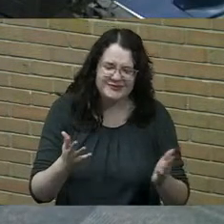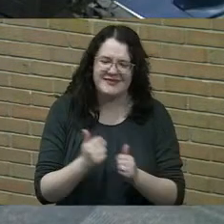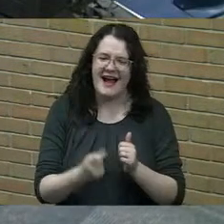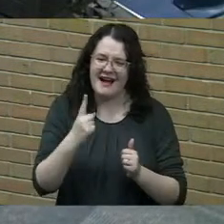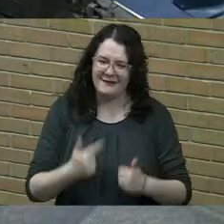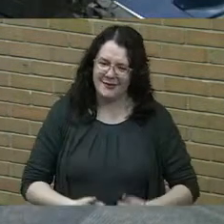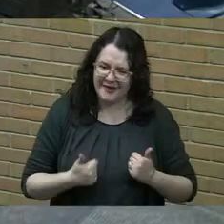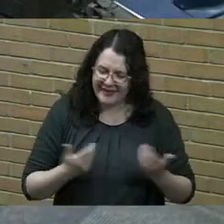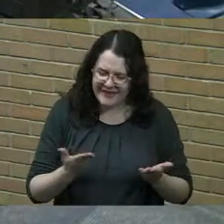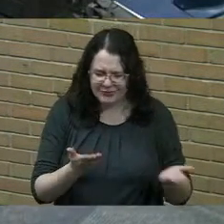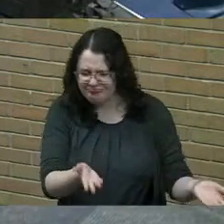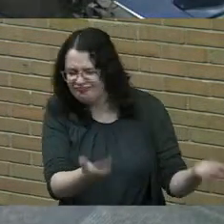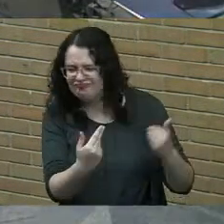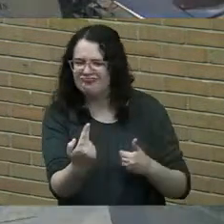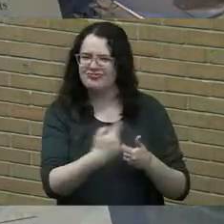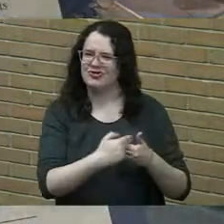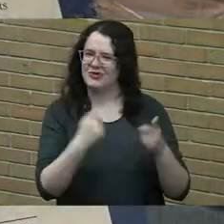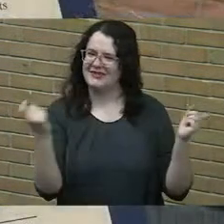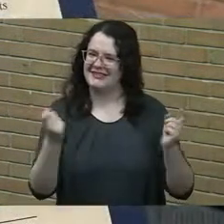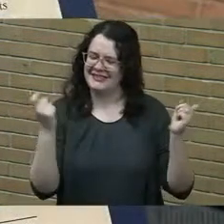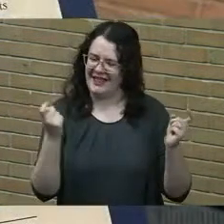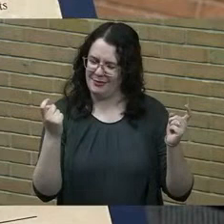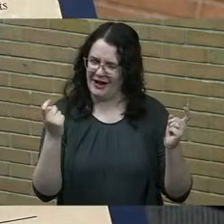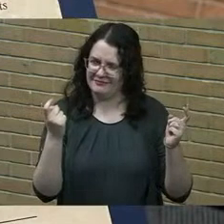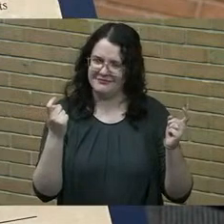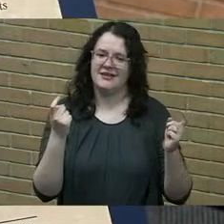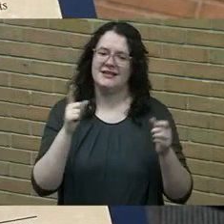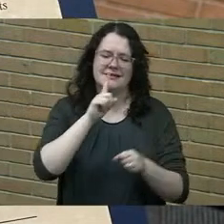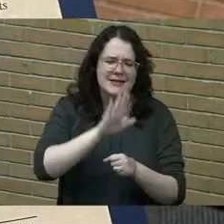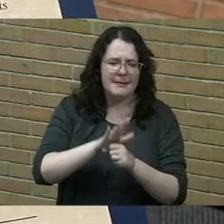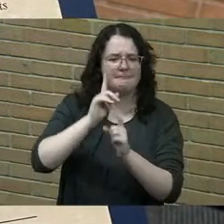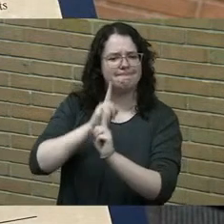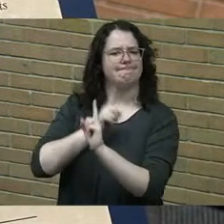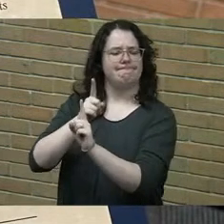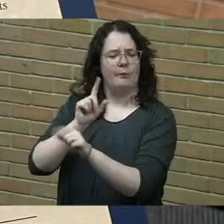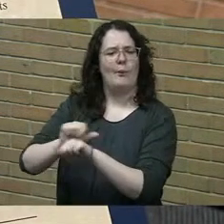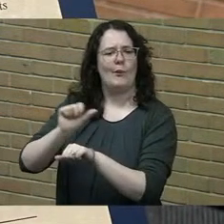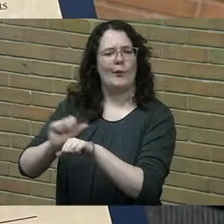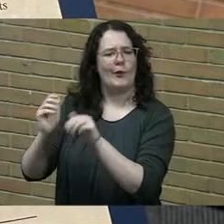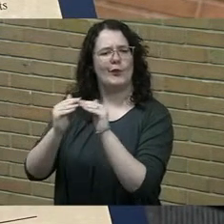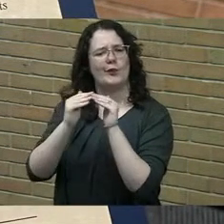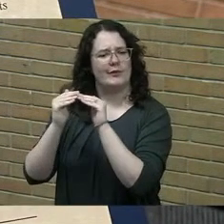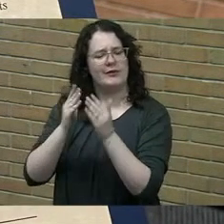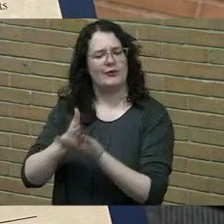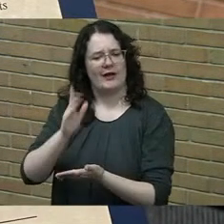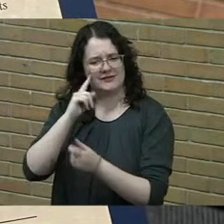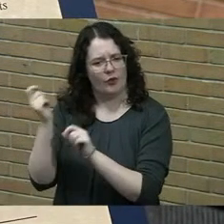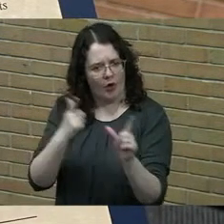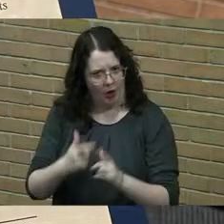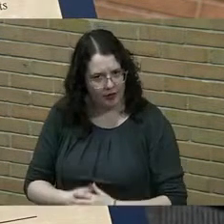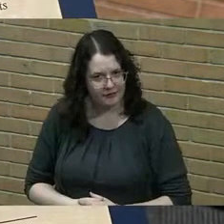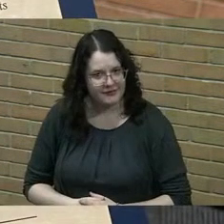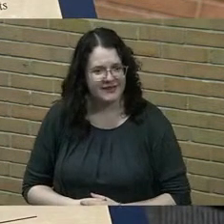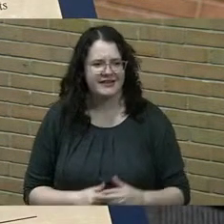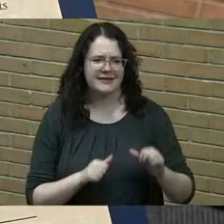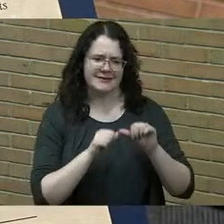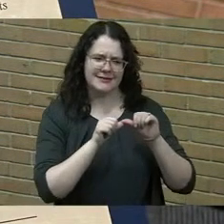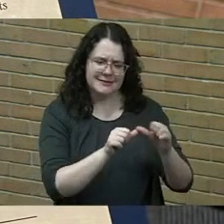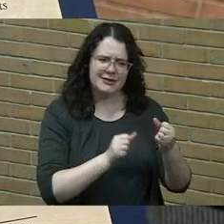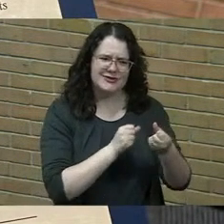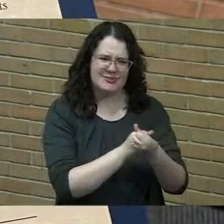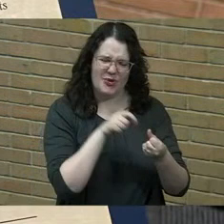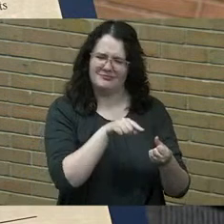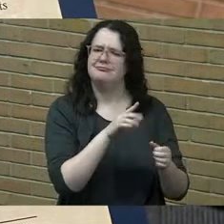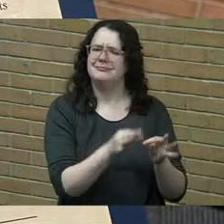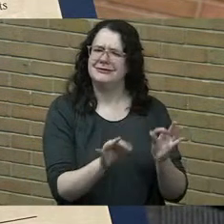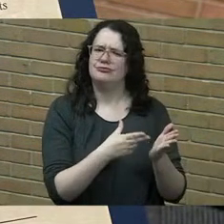in this celebration, to commit to working for equal rights for all, and to uphold the simple truth that equal